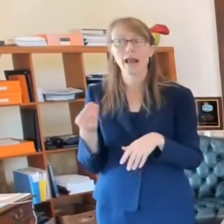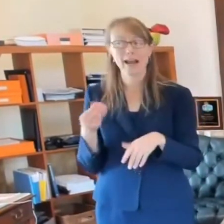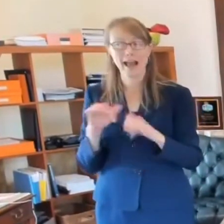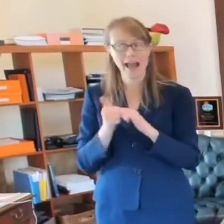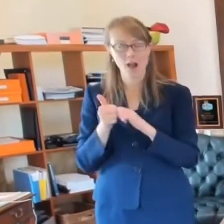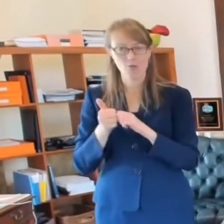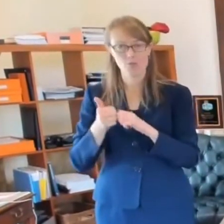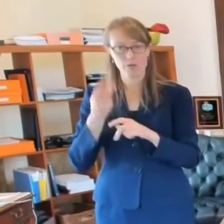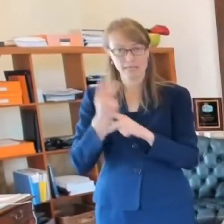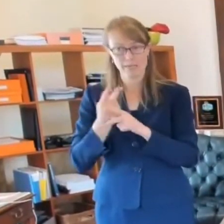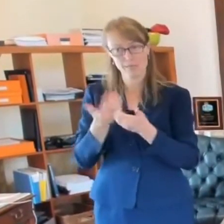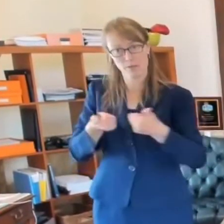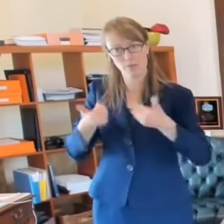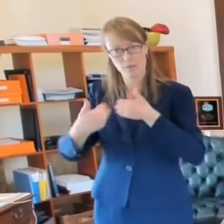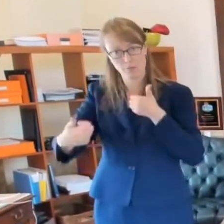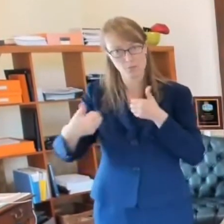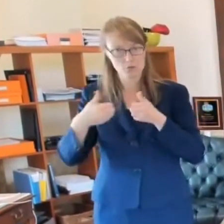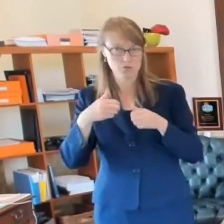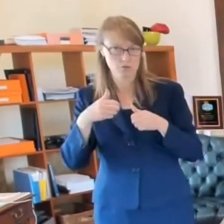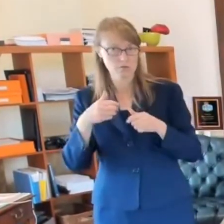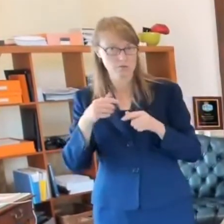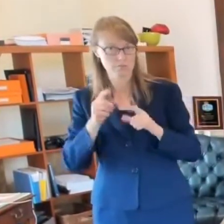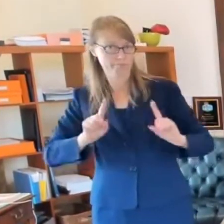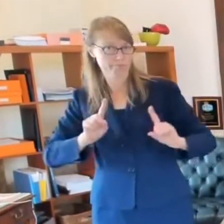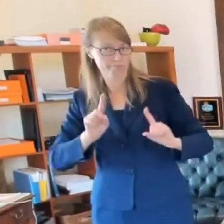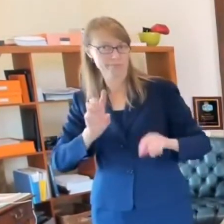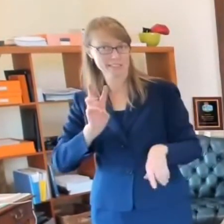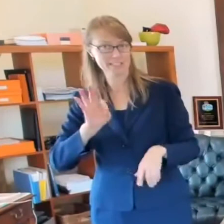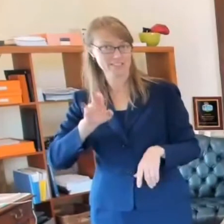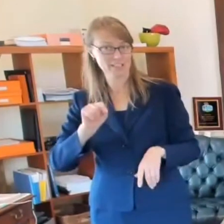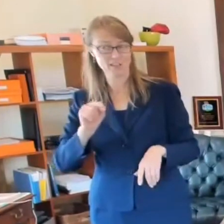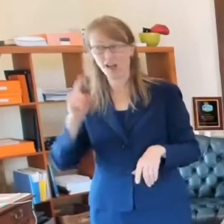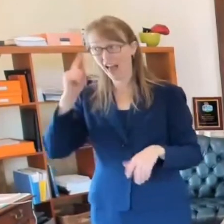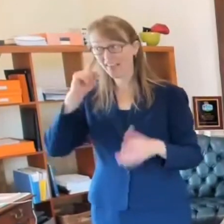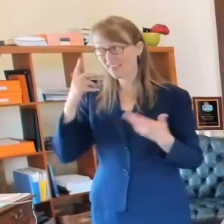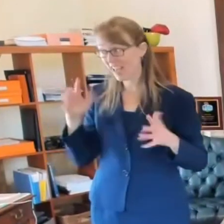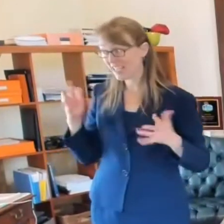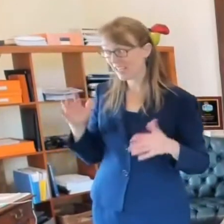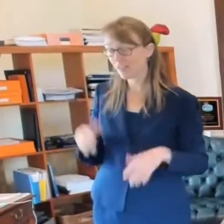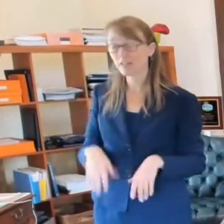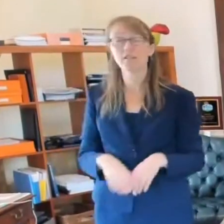I think that's all for questions today, Mary. That's all? Good. Thank you all.